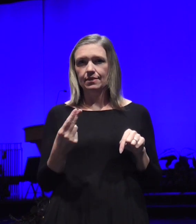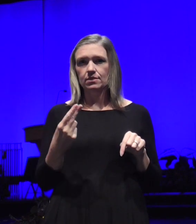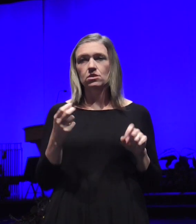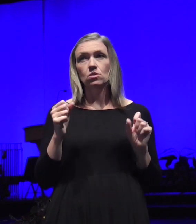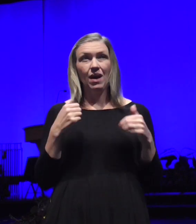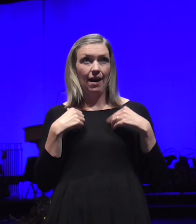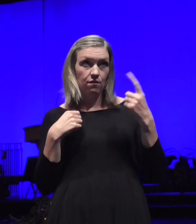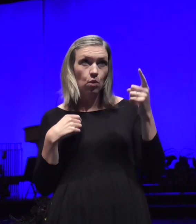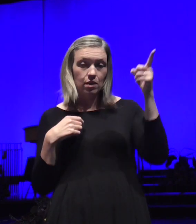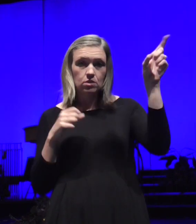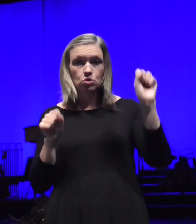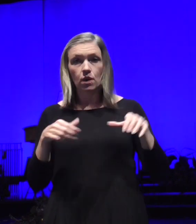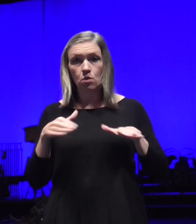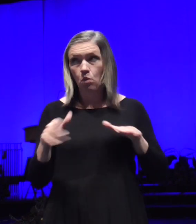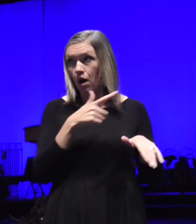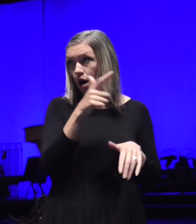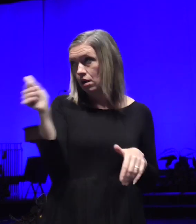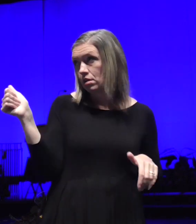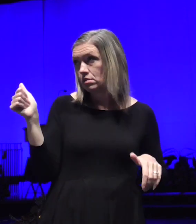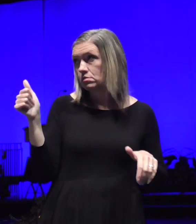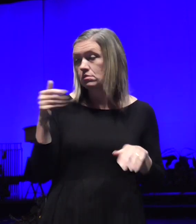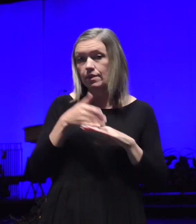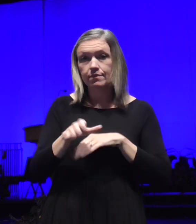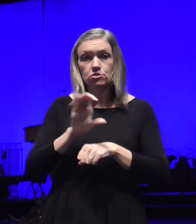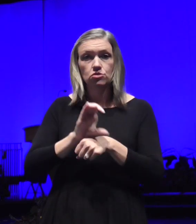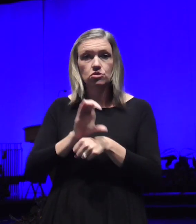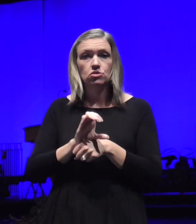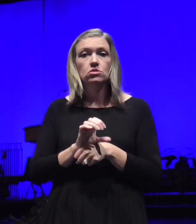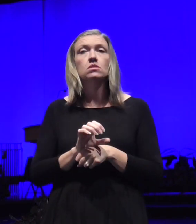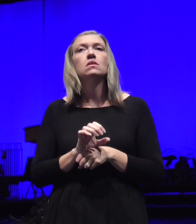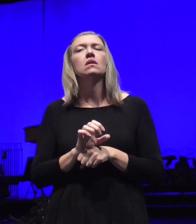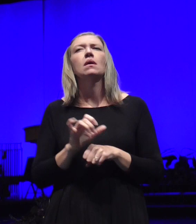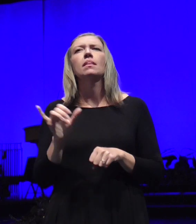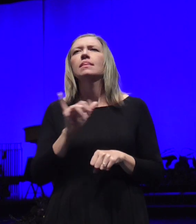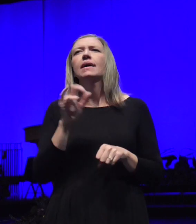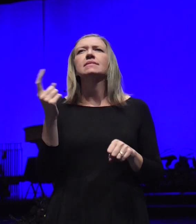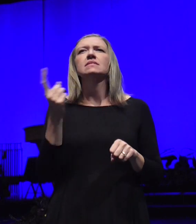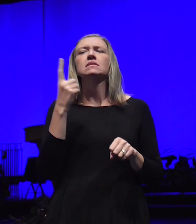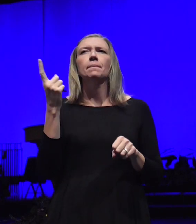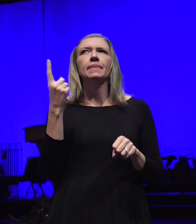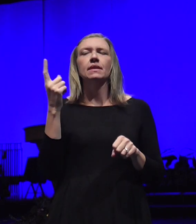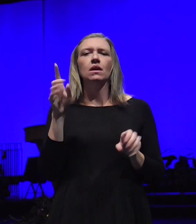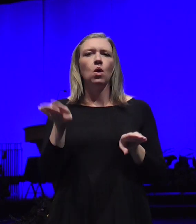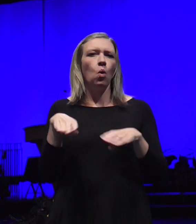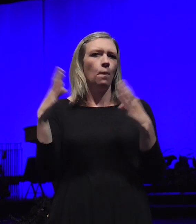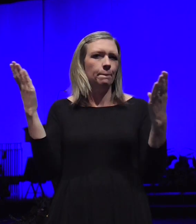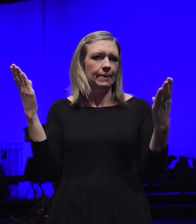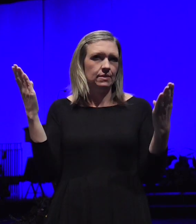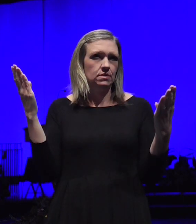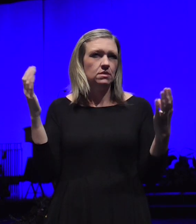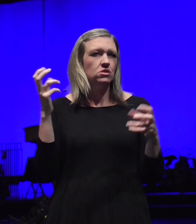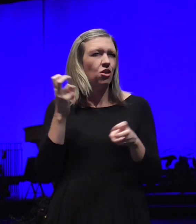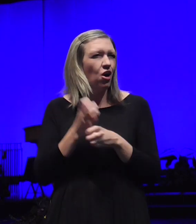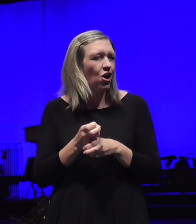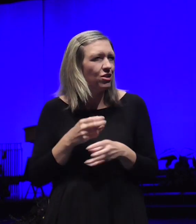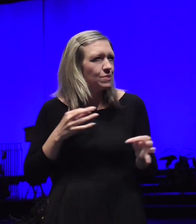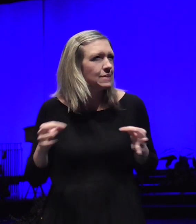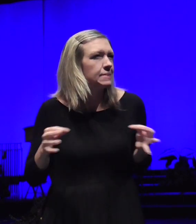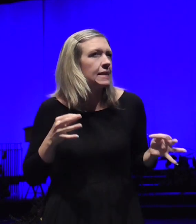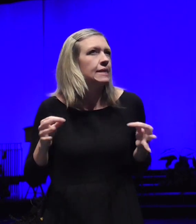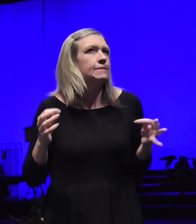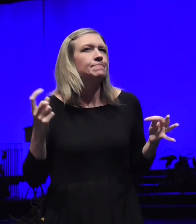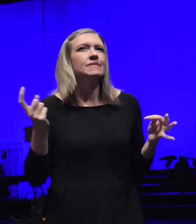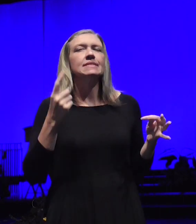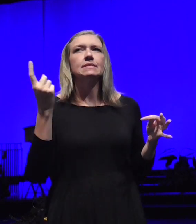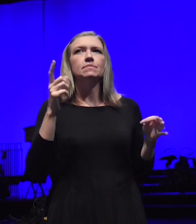you can walk after church if you choose, but it was like something opened up. It's hard to explain. It's